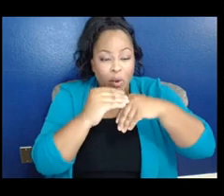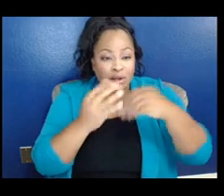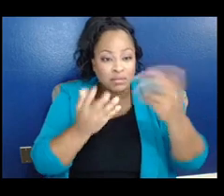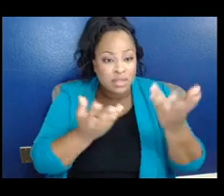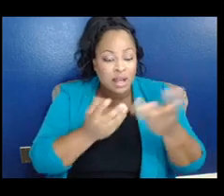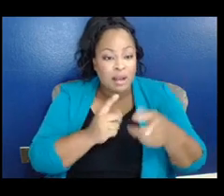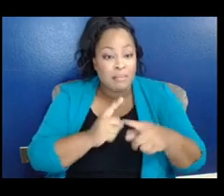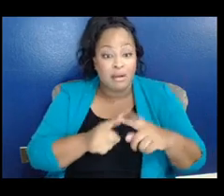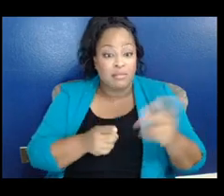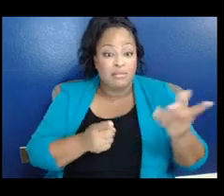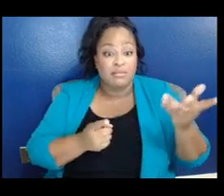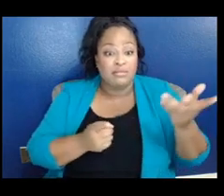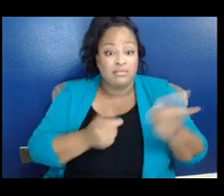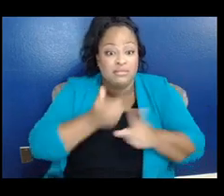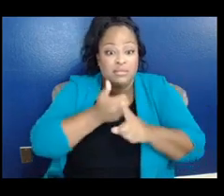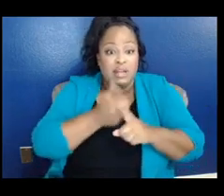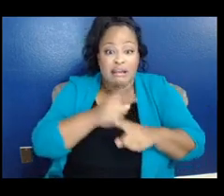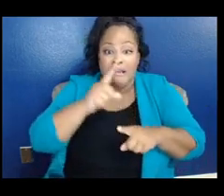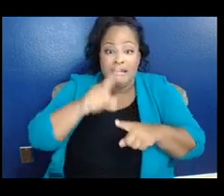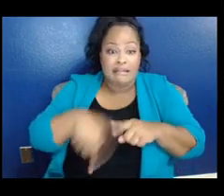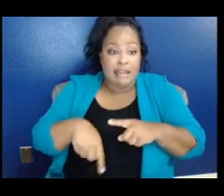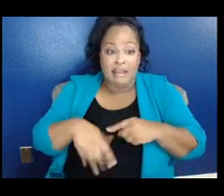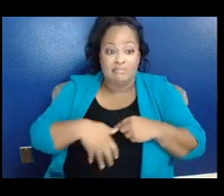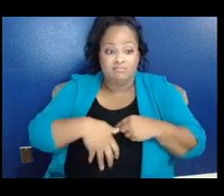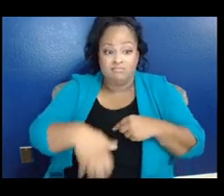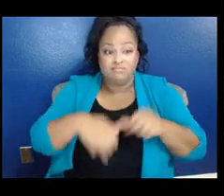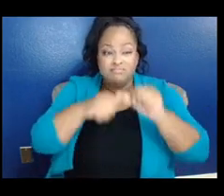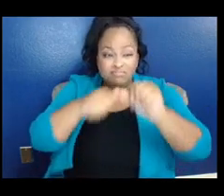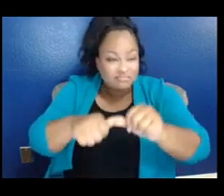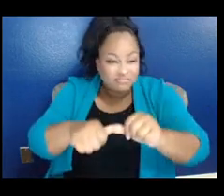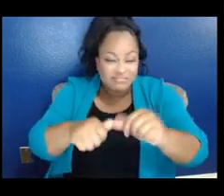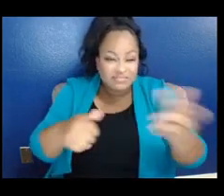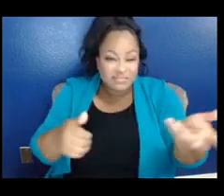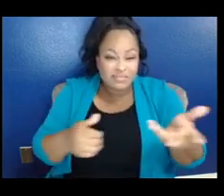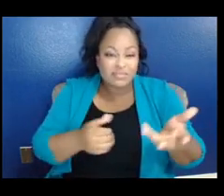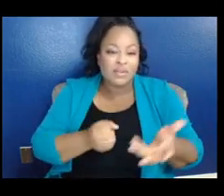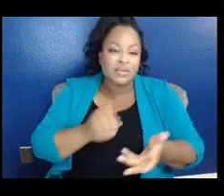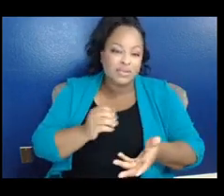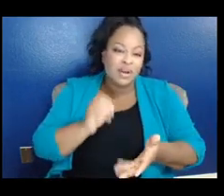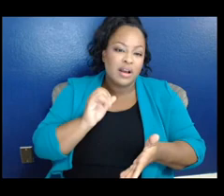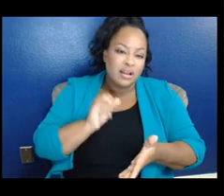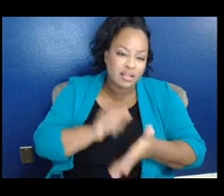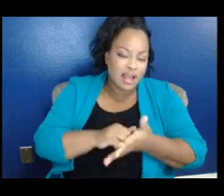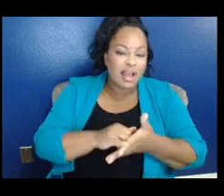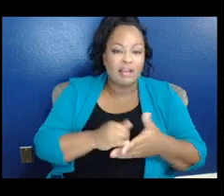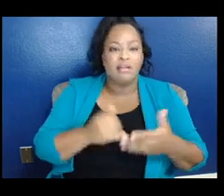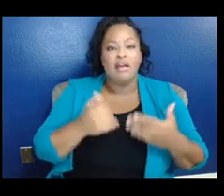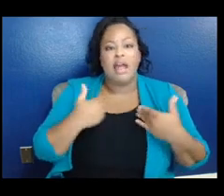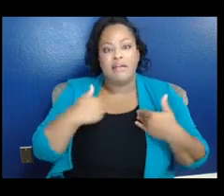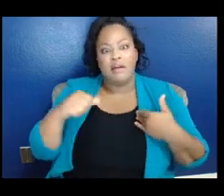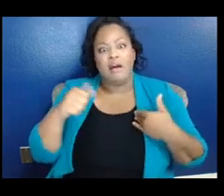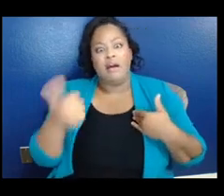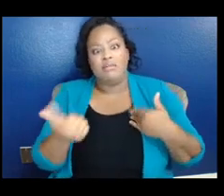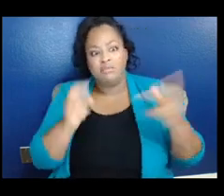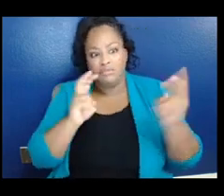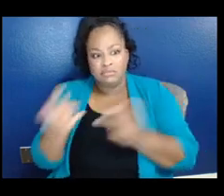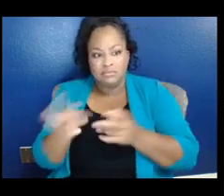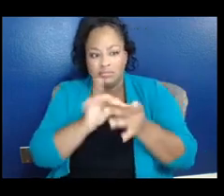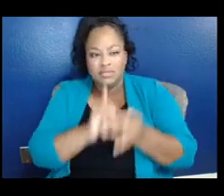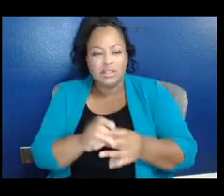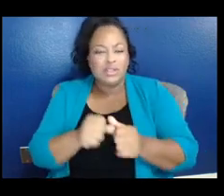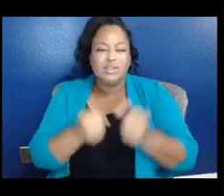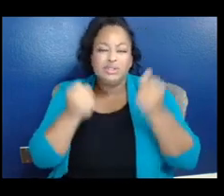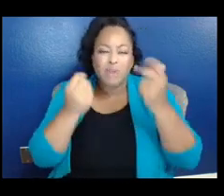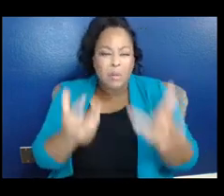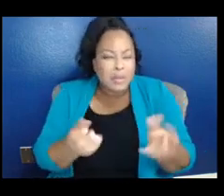very complexingly have not been able to carry or hold a pregnancy, which, you know, in and of itself is multifactorial. So there's so